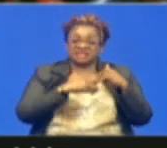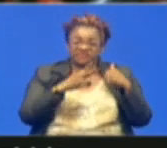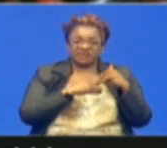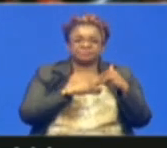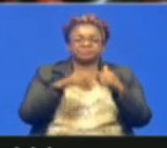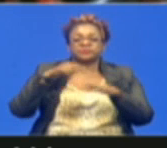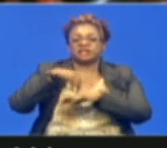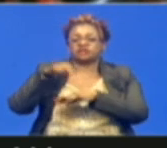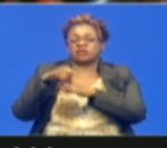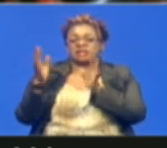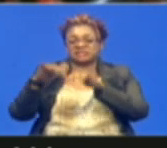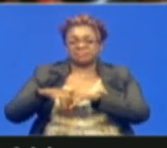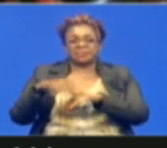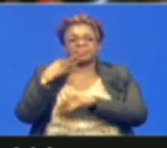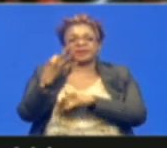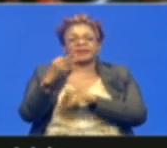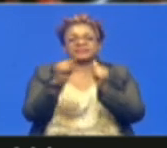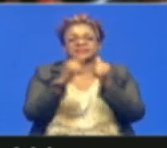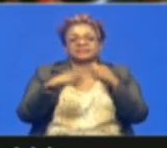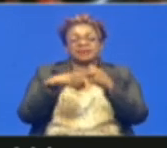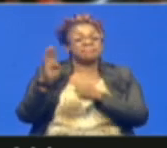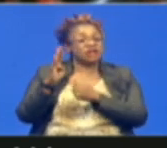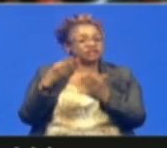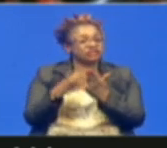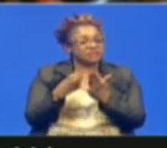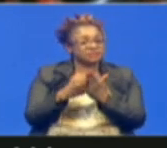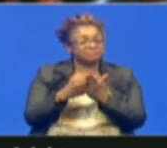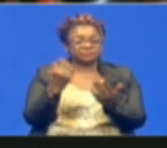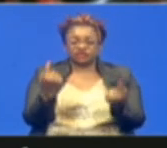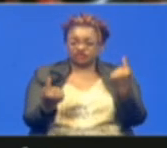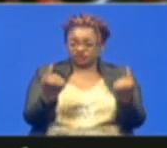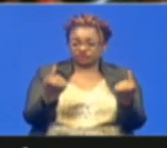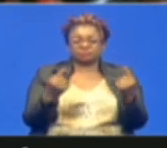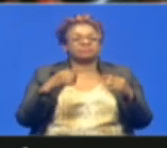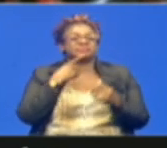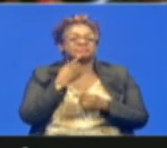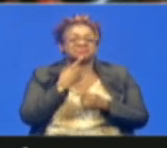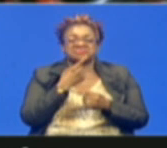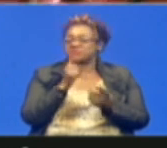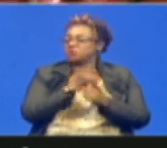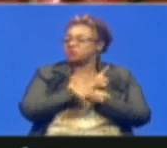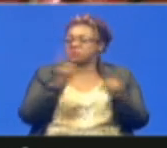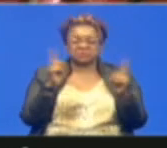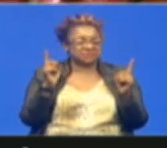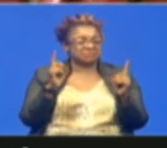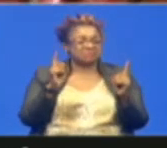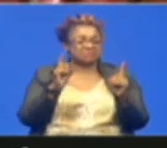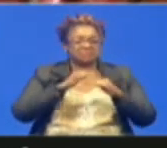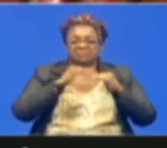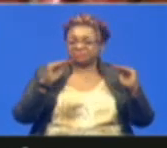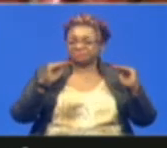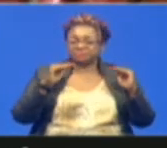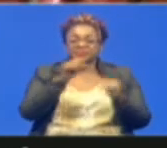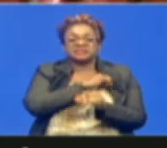National Assembly settling for 316 billion shillings, each side insisting it will not cede any more ground. Senate